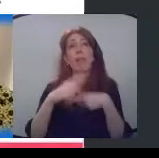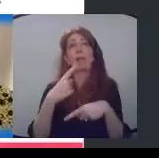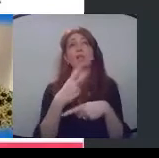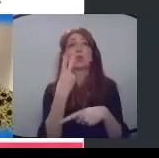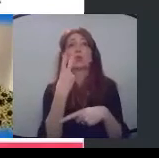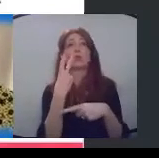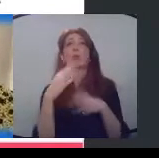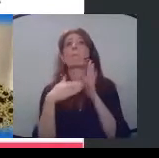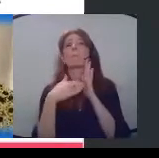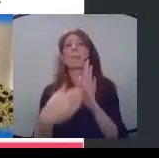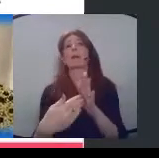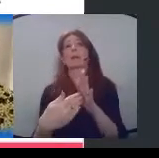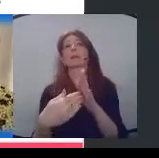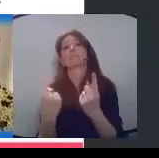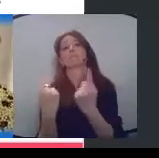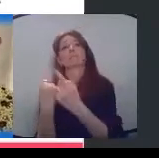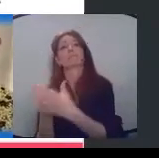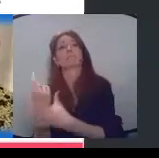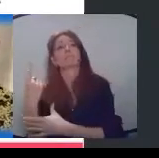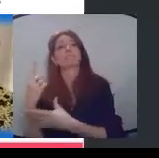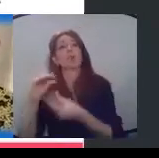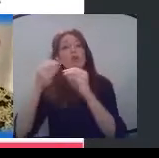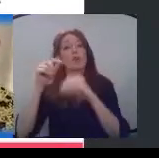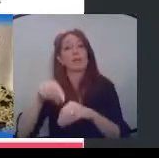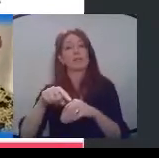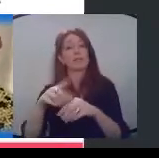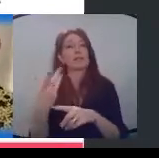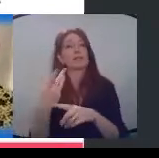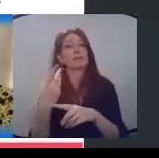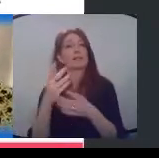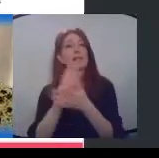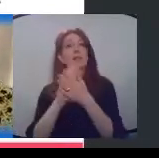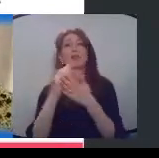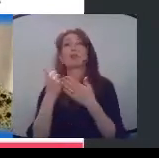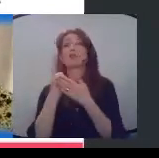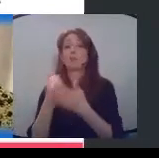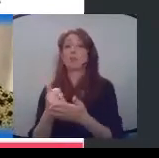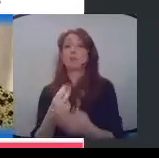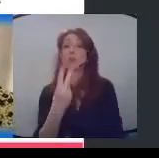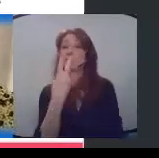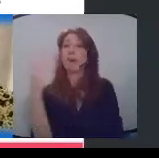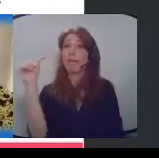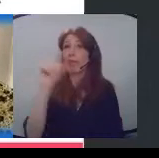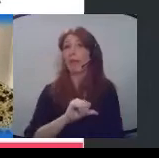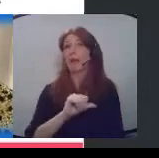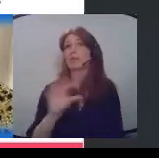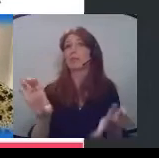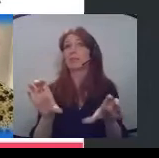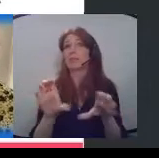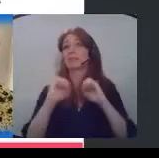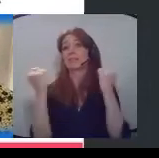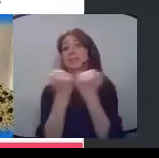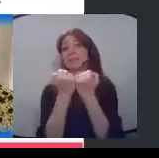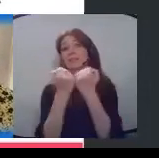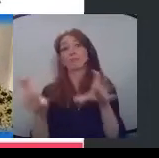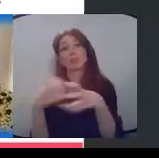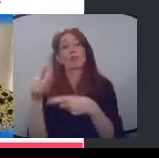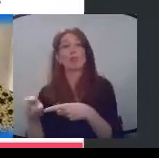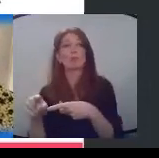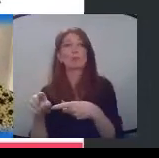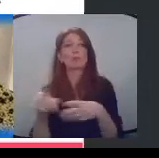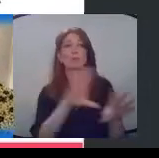created on the platform, and we support about 25,000 teams and groups. So it's pretty fair to say that we've been adopted across the sector right now, and we're really